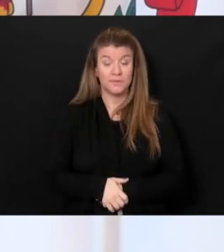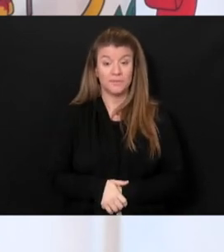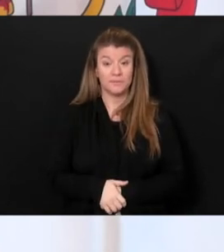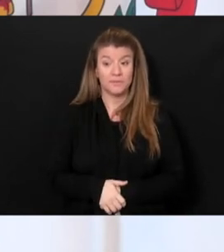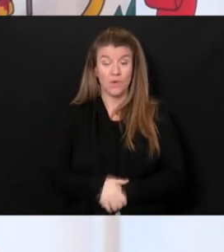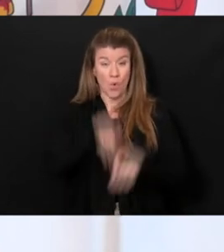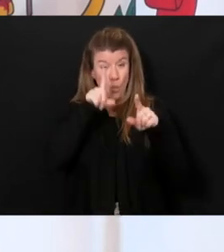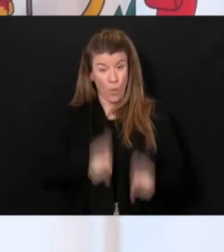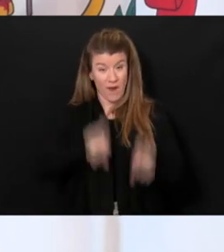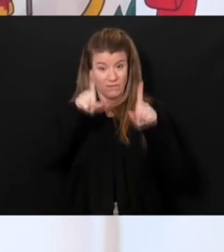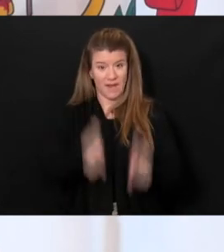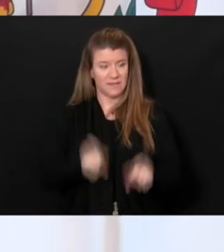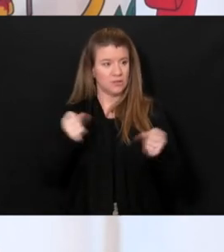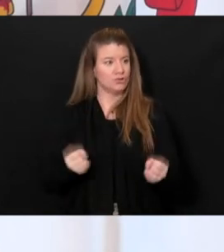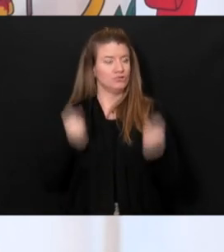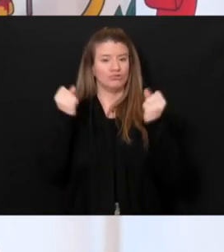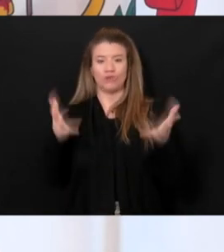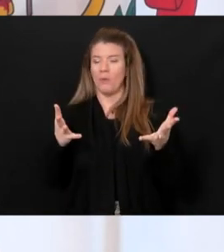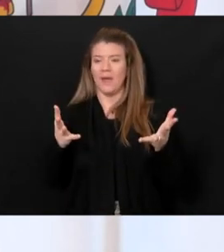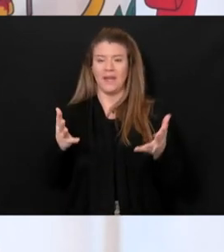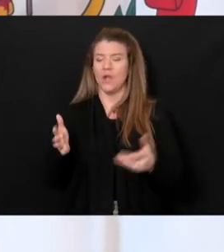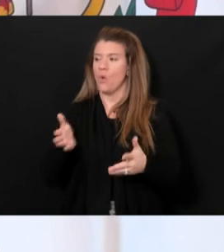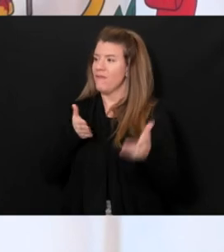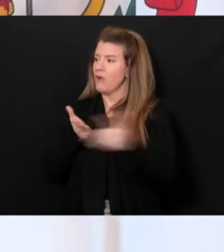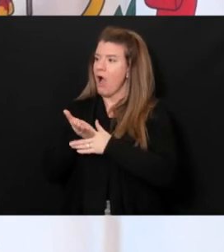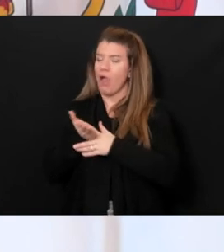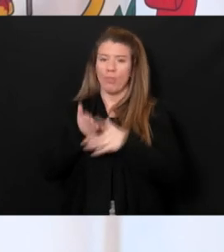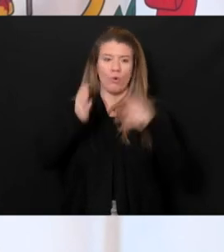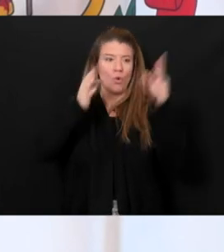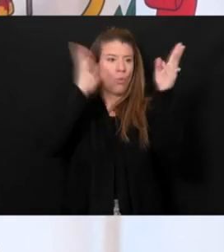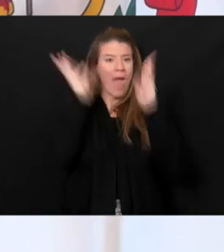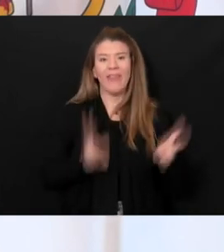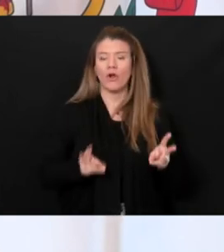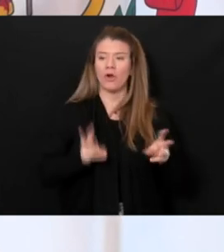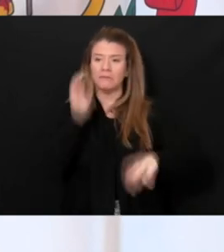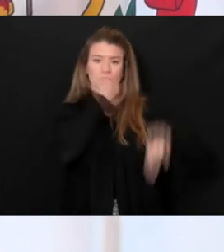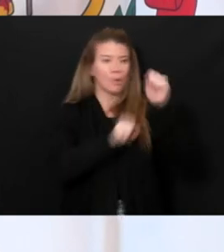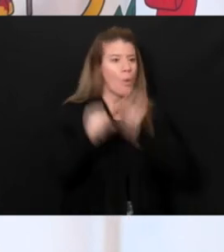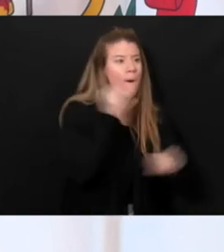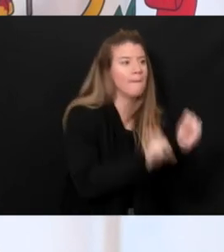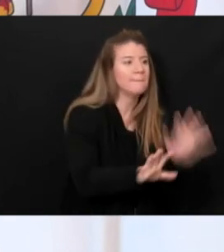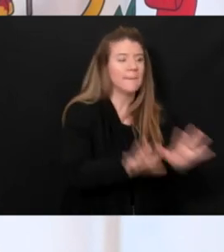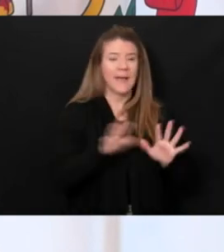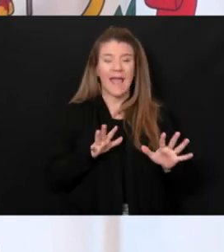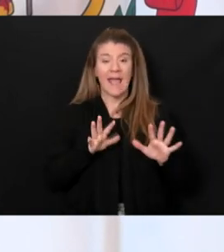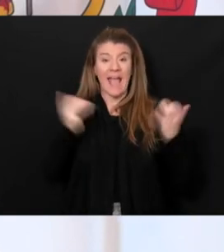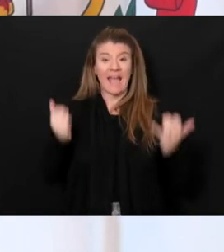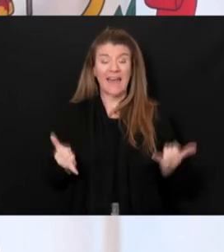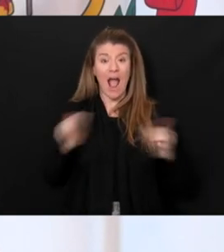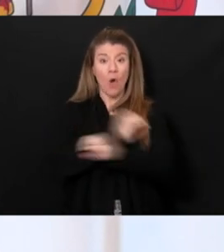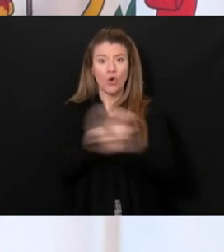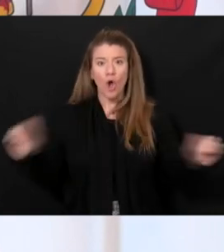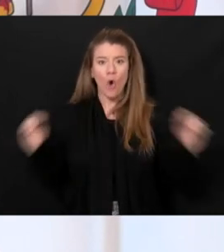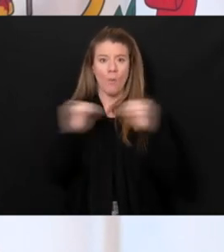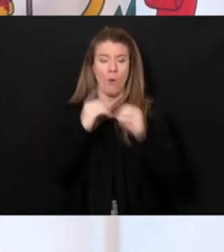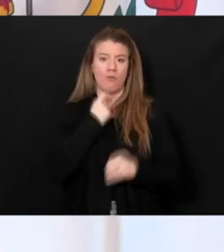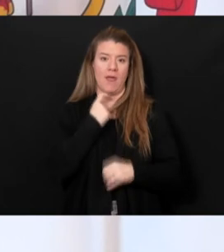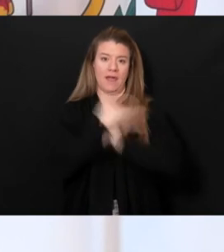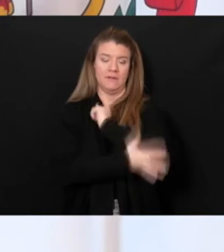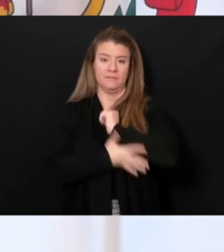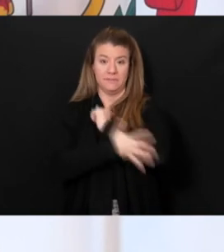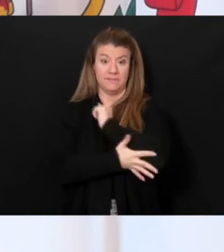we've tested all kinds of, we've weathered storms like you can't imagine, and now we don't have a red county in the state.